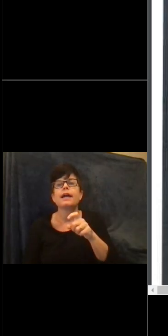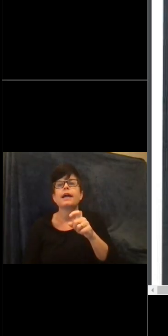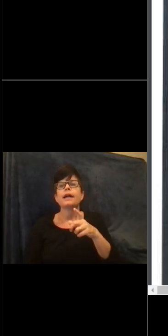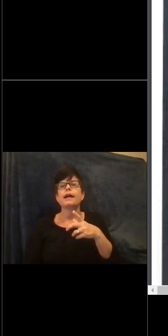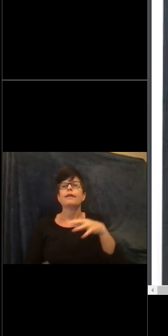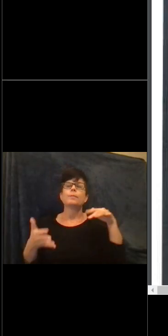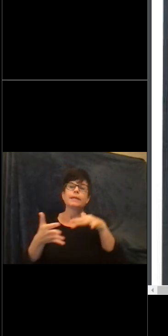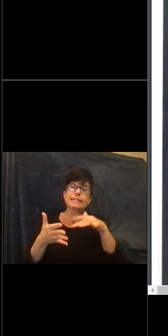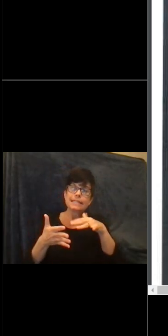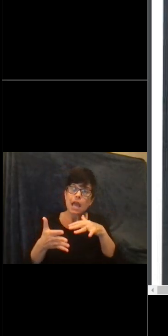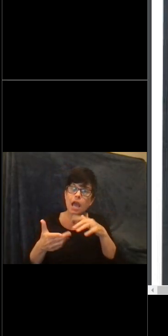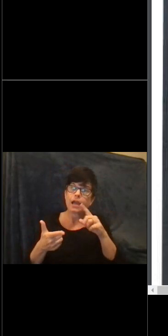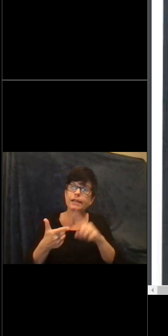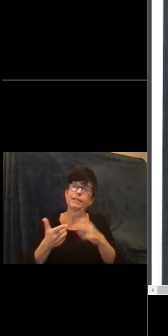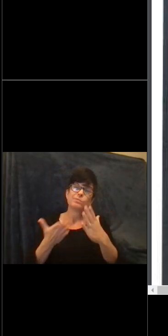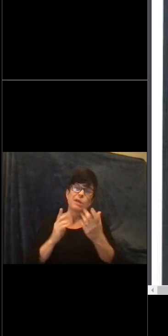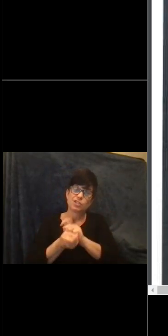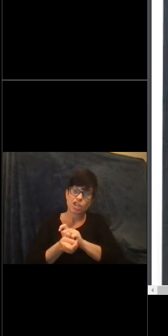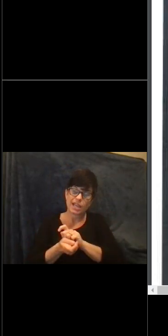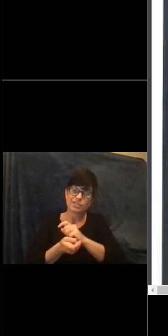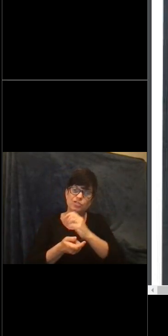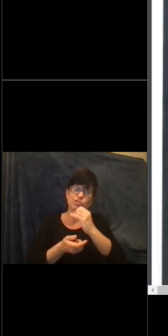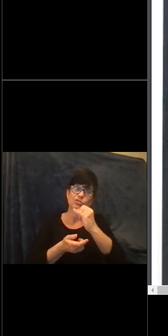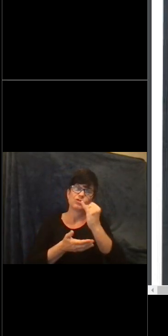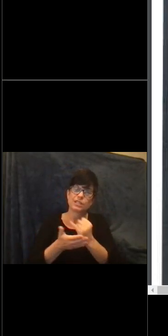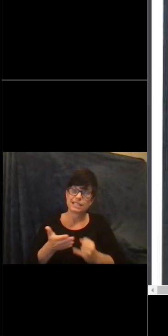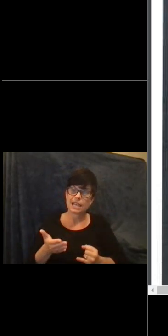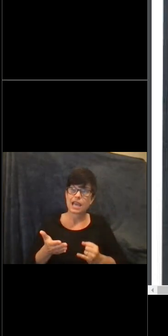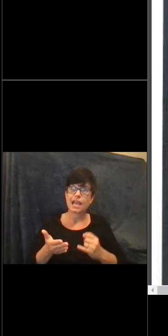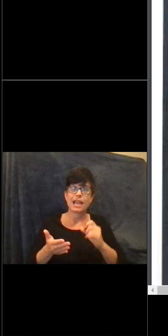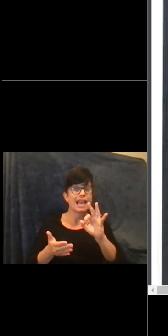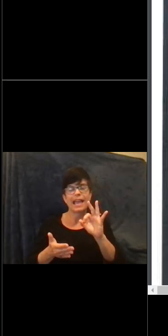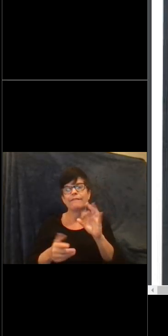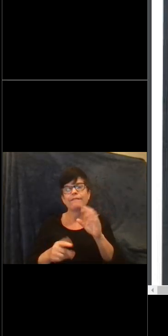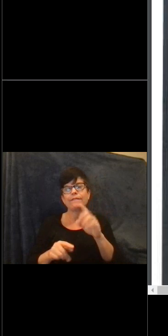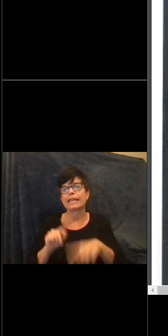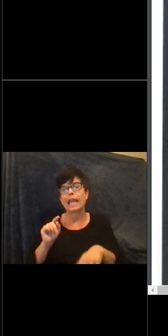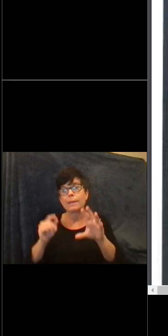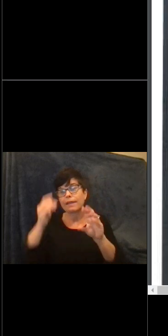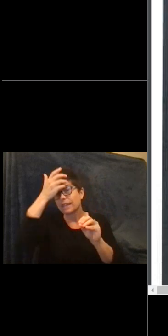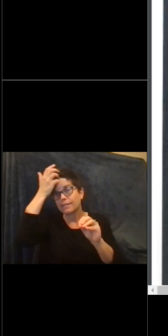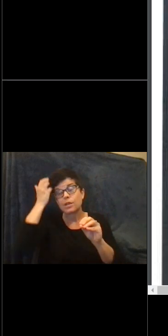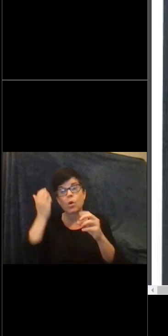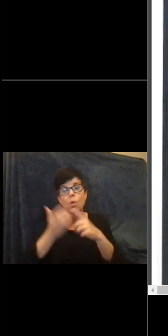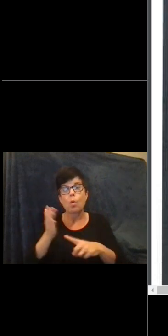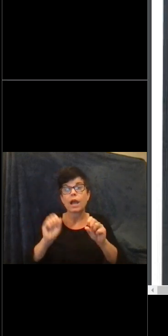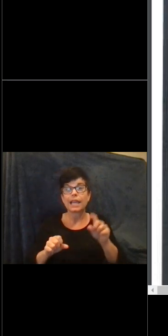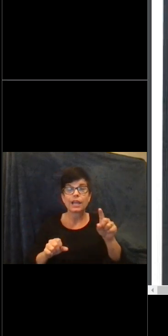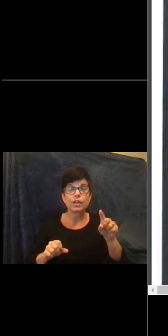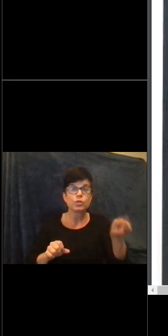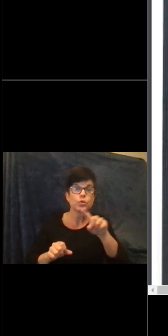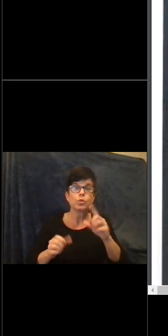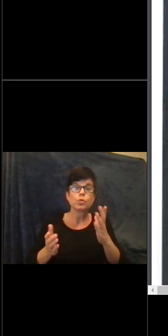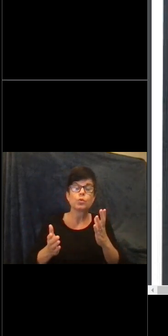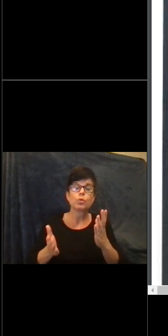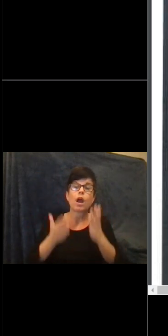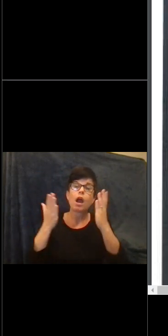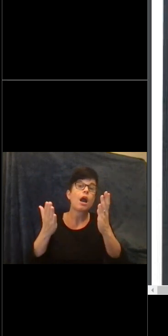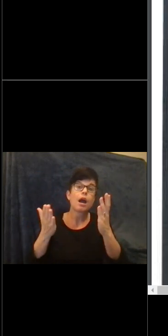study, maybe potential changes to that. And if it can't be 50, what can you offer? You know, I want something more tangible,